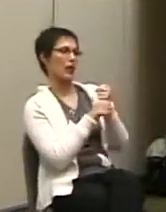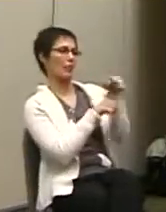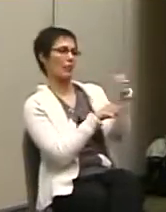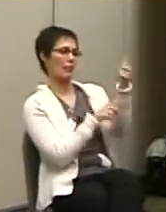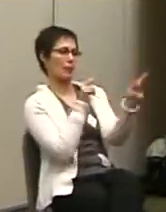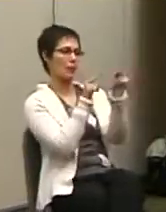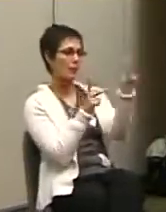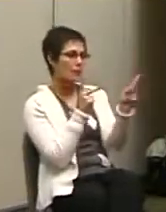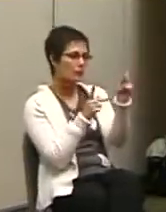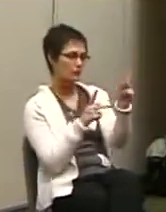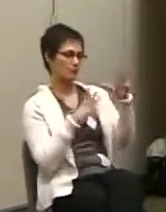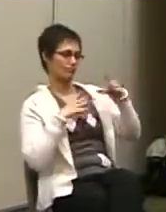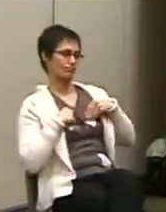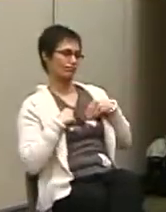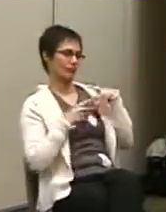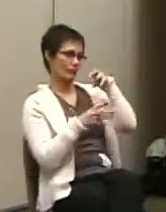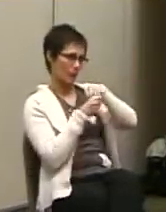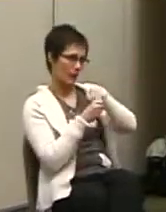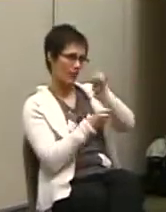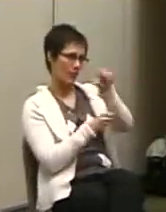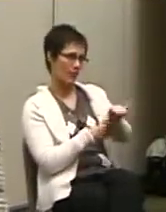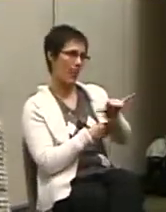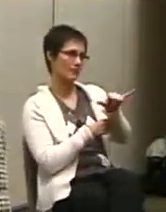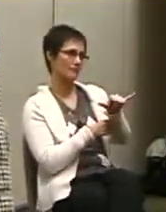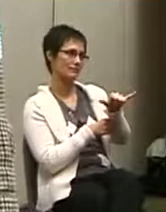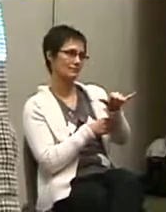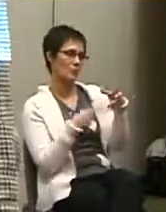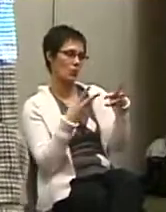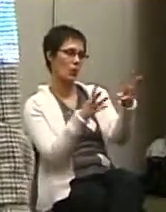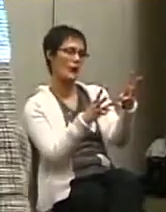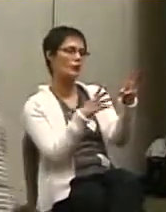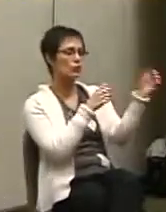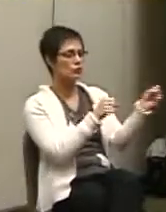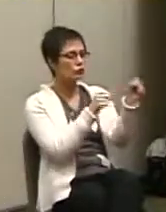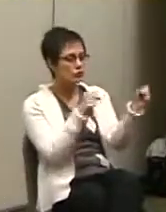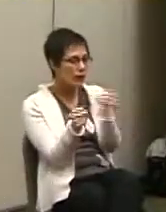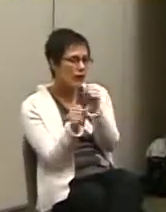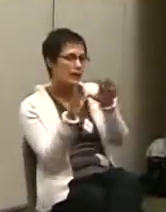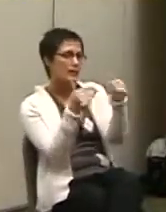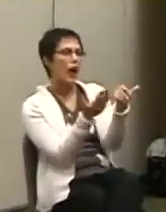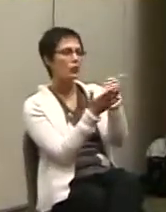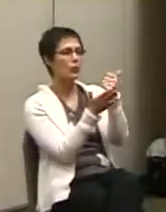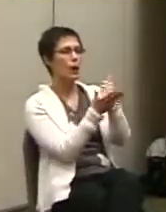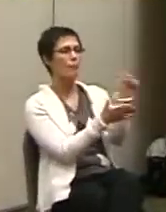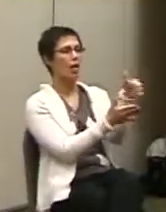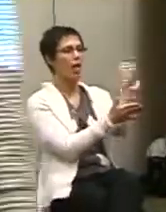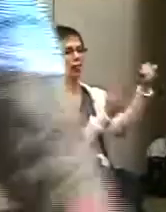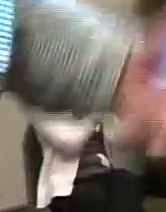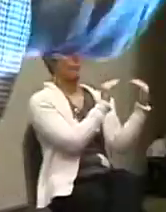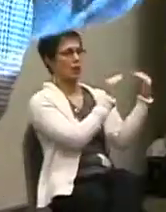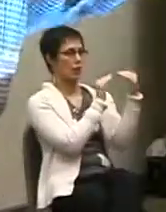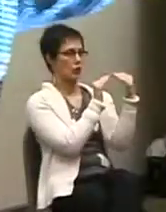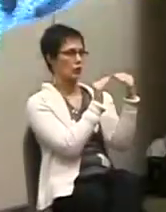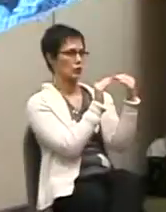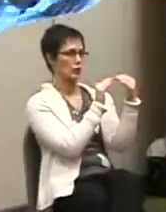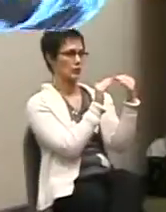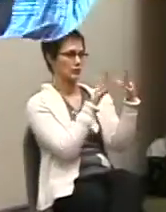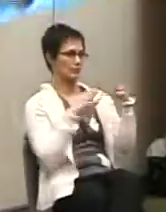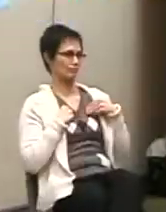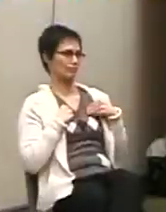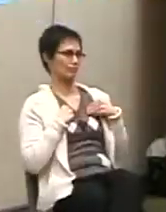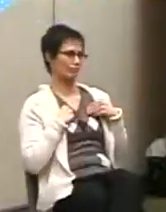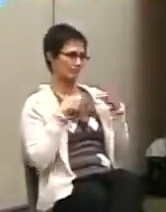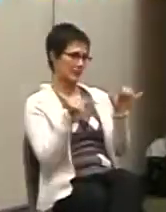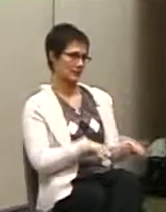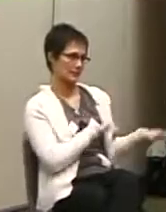it. Okay. If you want them to. All right. Strategies to gather on board. Okay. So issues in terms of how to get people on